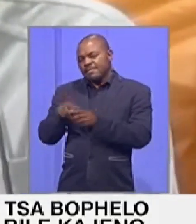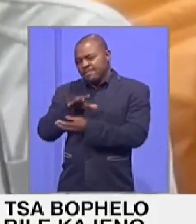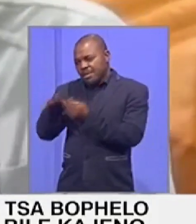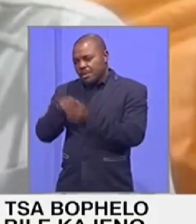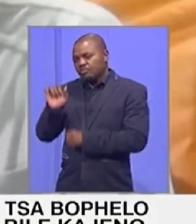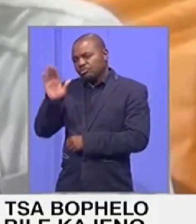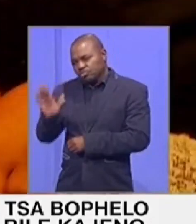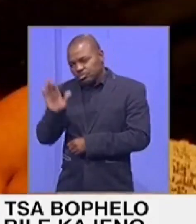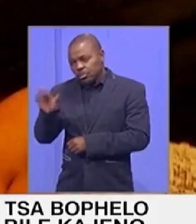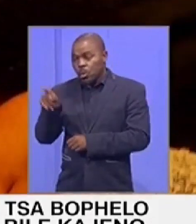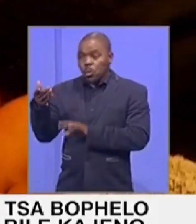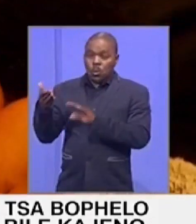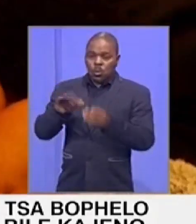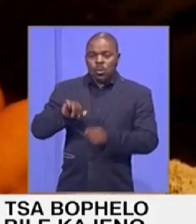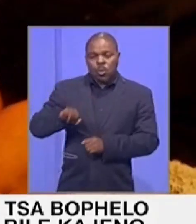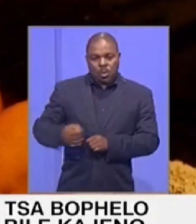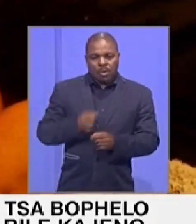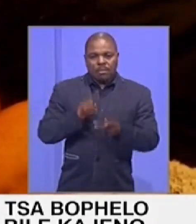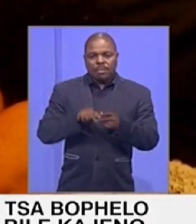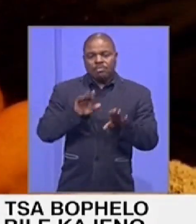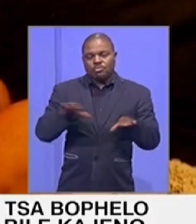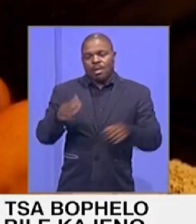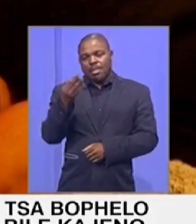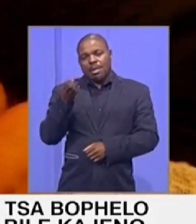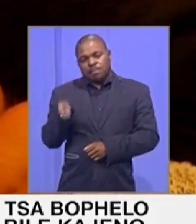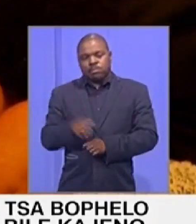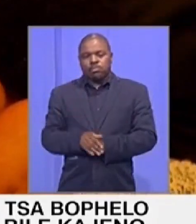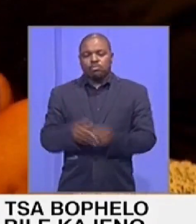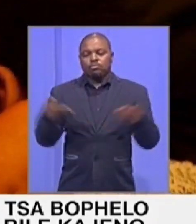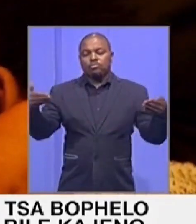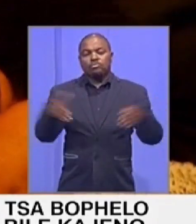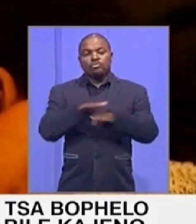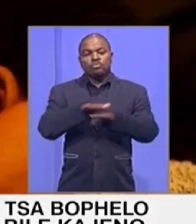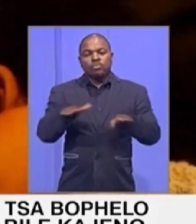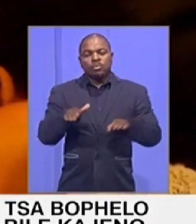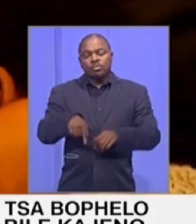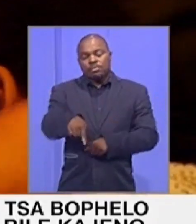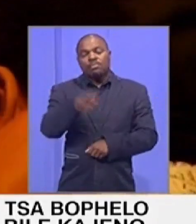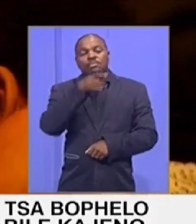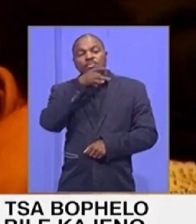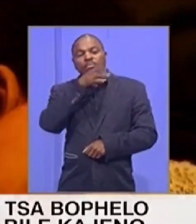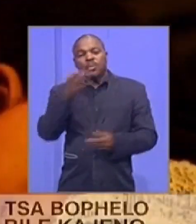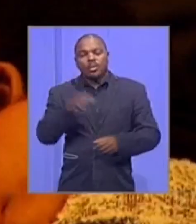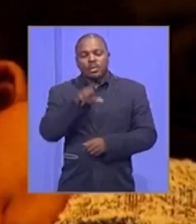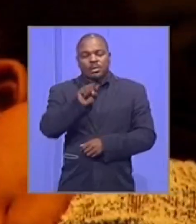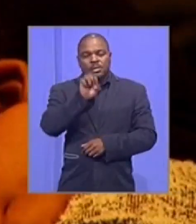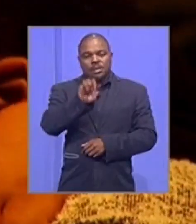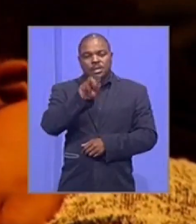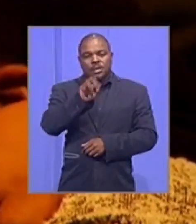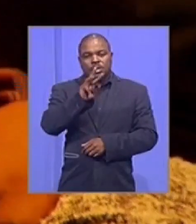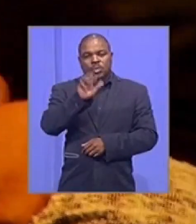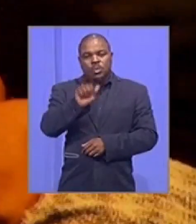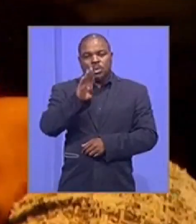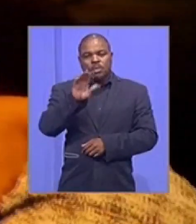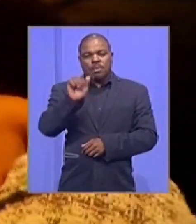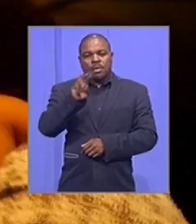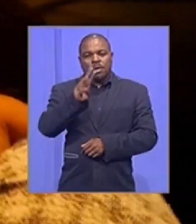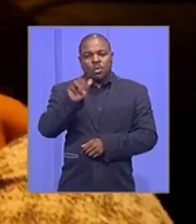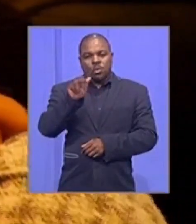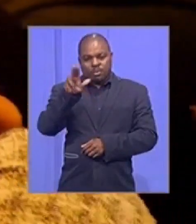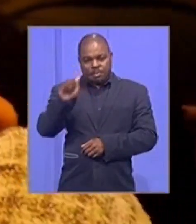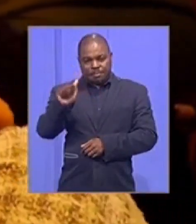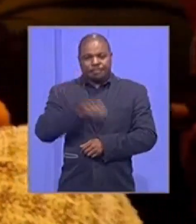Maupi. O tlogela mosadi le bana ba le bararo. Phitlho ya gagwe e tla tshwarwa ka la matlhatso kwa Senwa Barwana. Ke Gatlhegonyoni wa dikgang